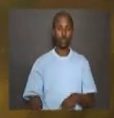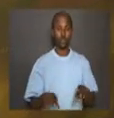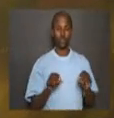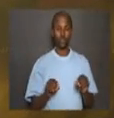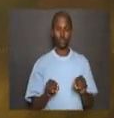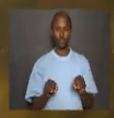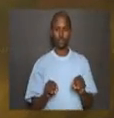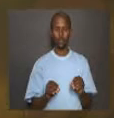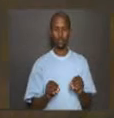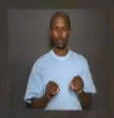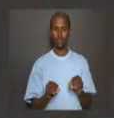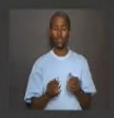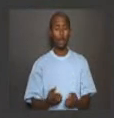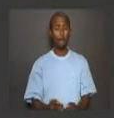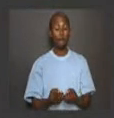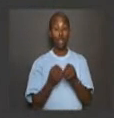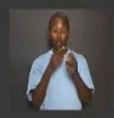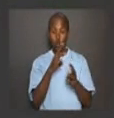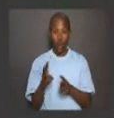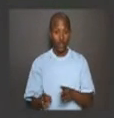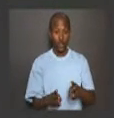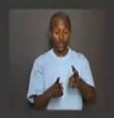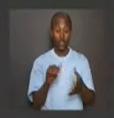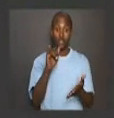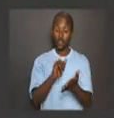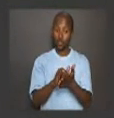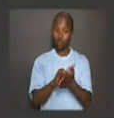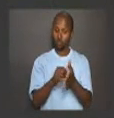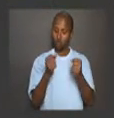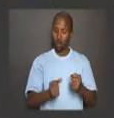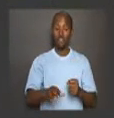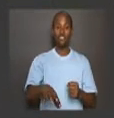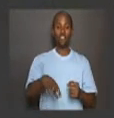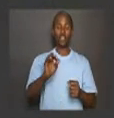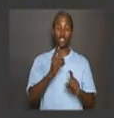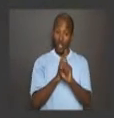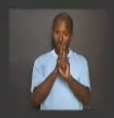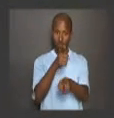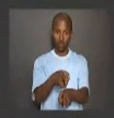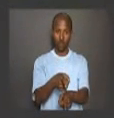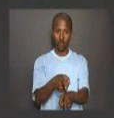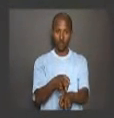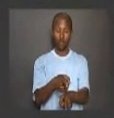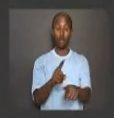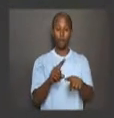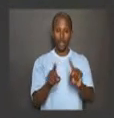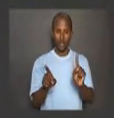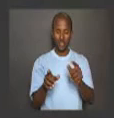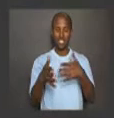Hello, students. There are many ways that you could have found the